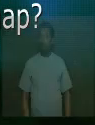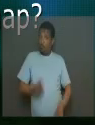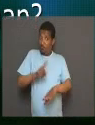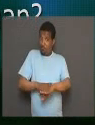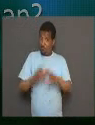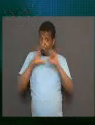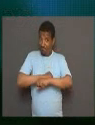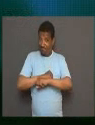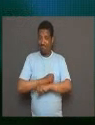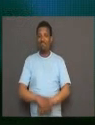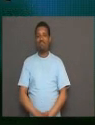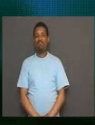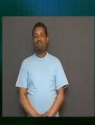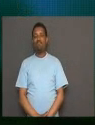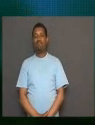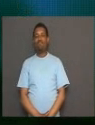Time's up.